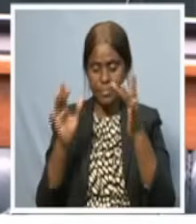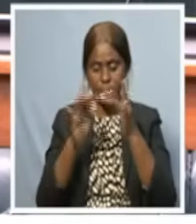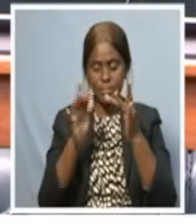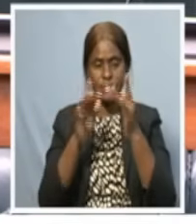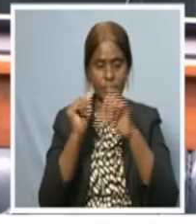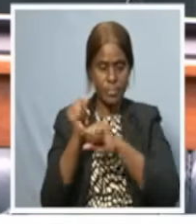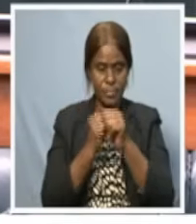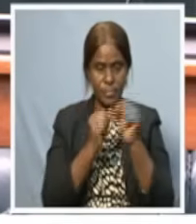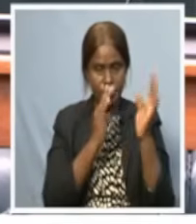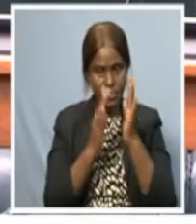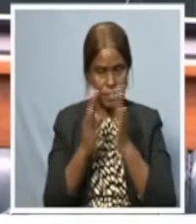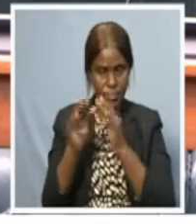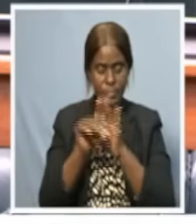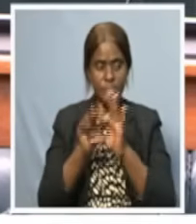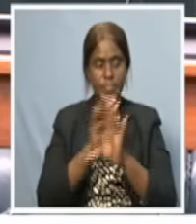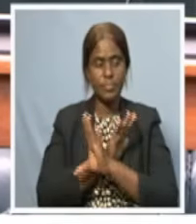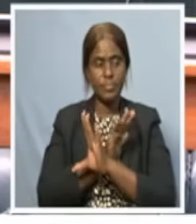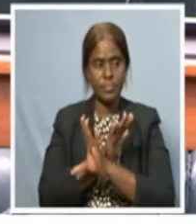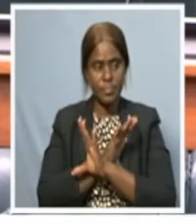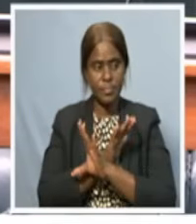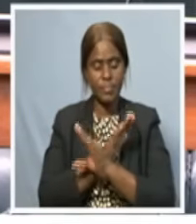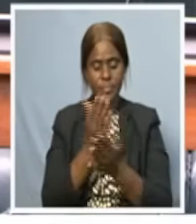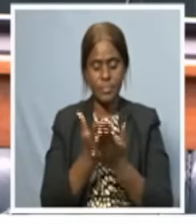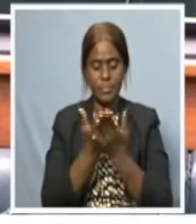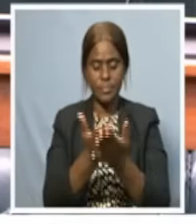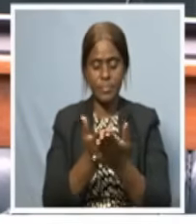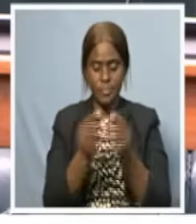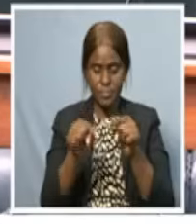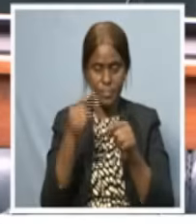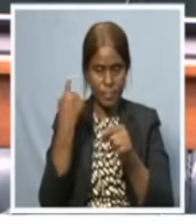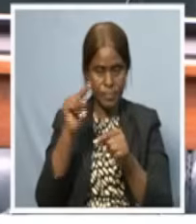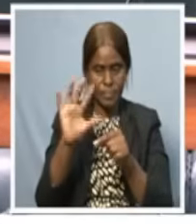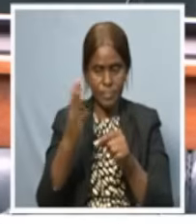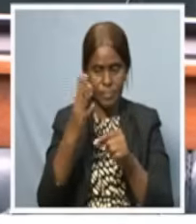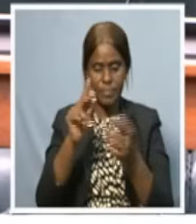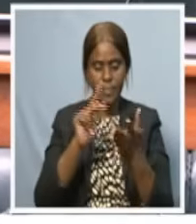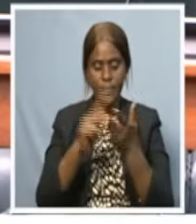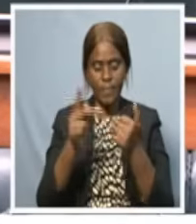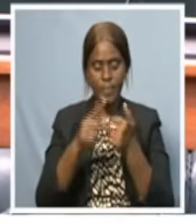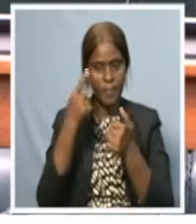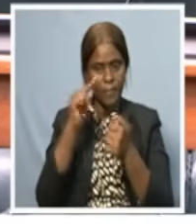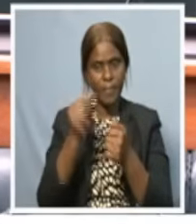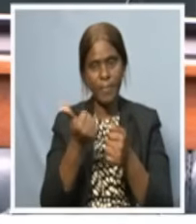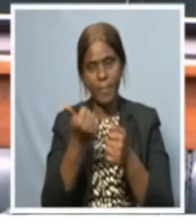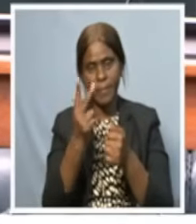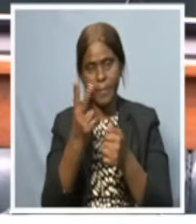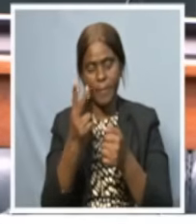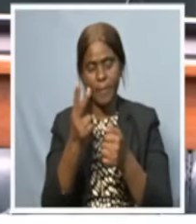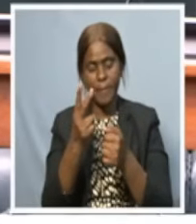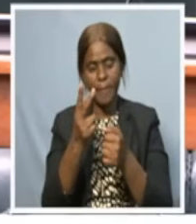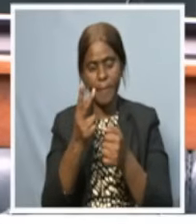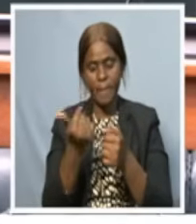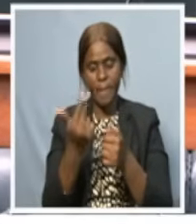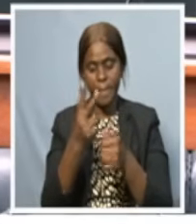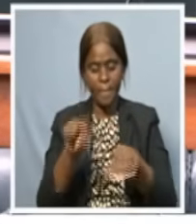Online Protection Measures in Zambia, presented for the 5th session of the 13th